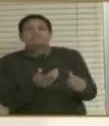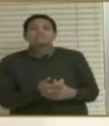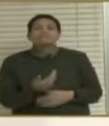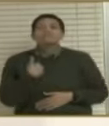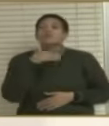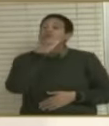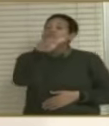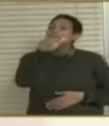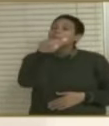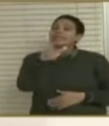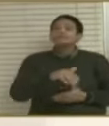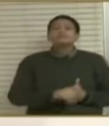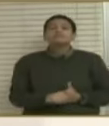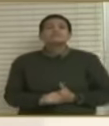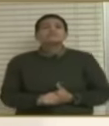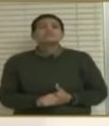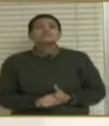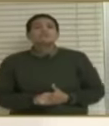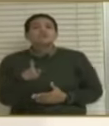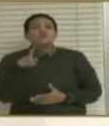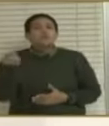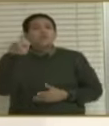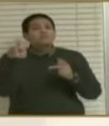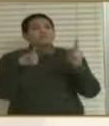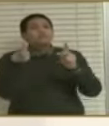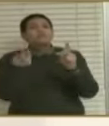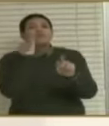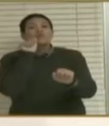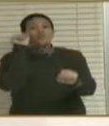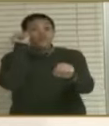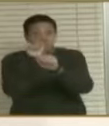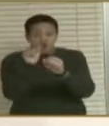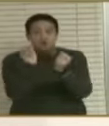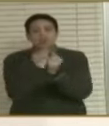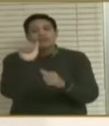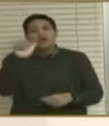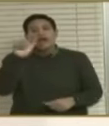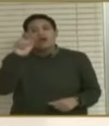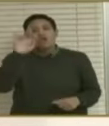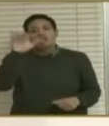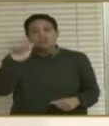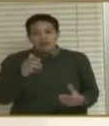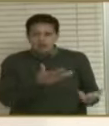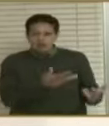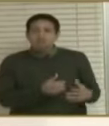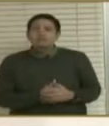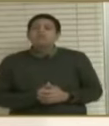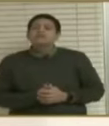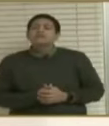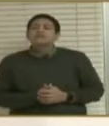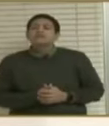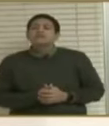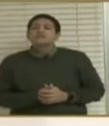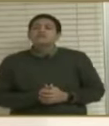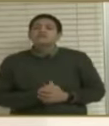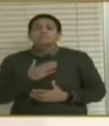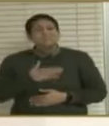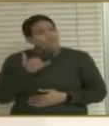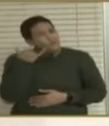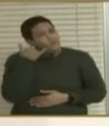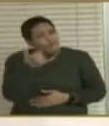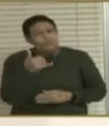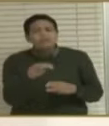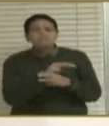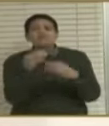to those persons who work with the company to call the Ministry of Health